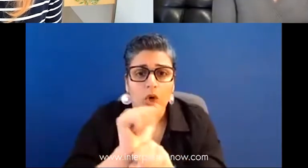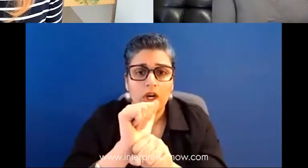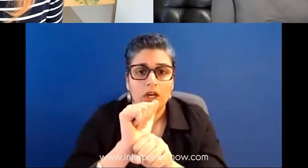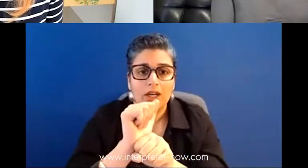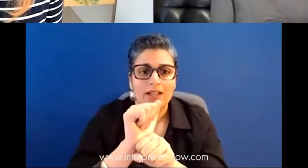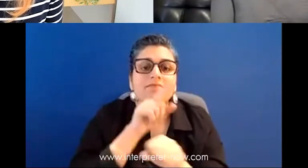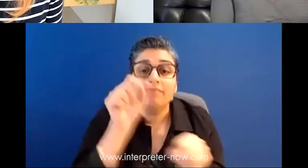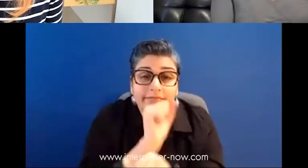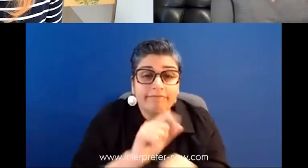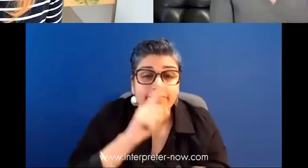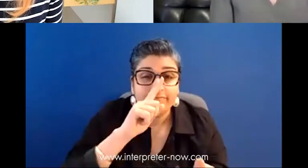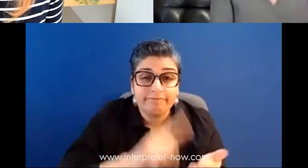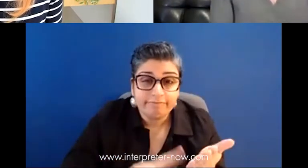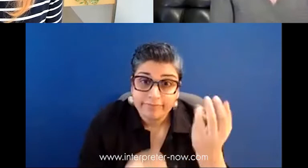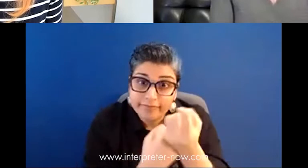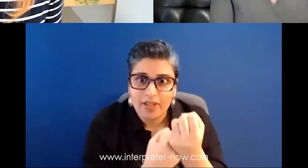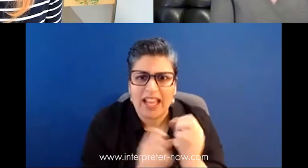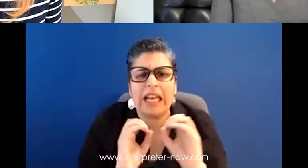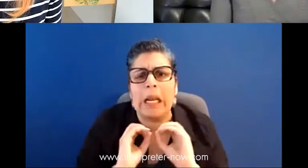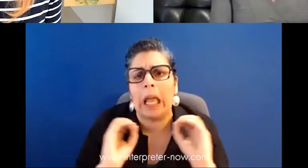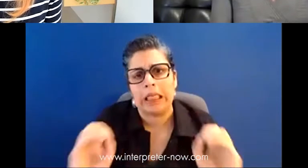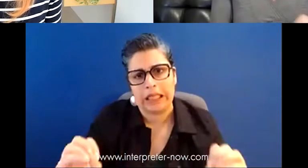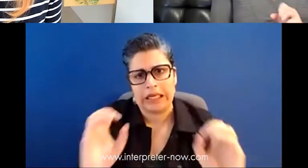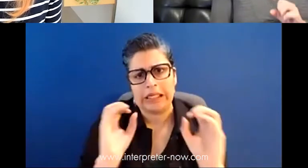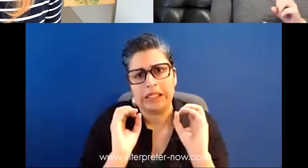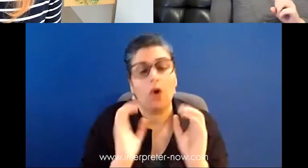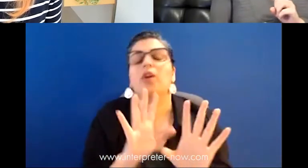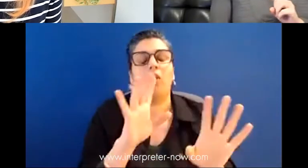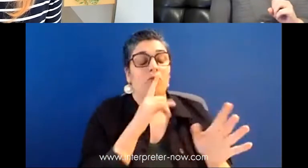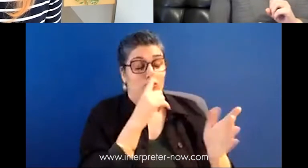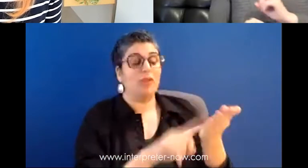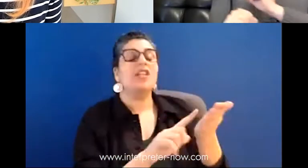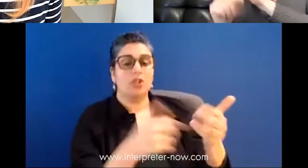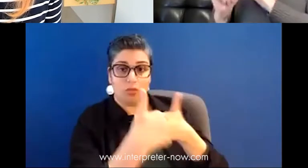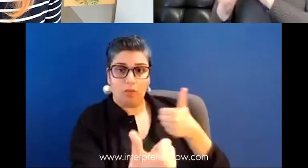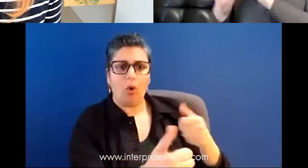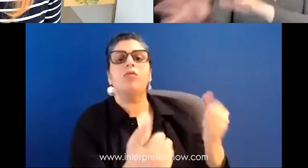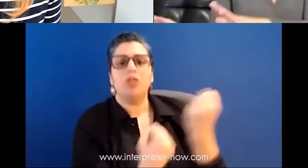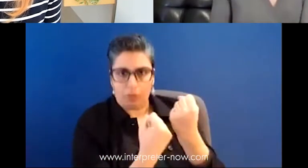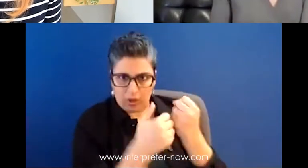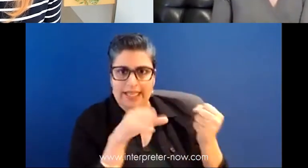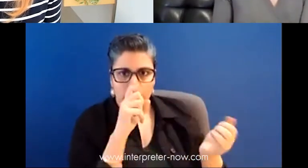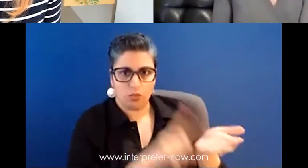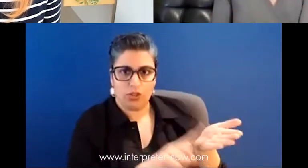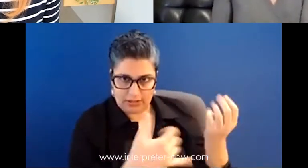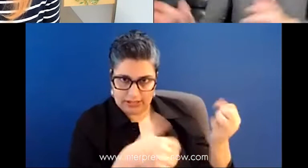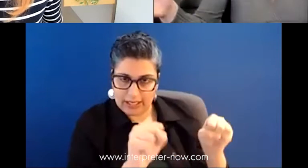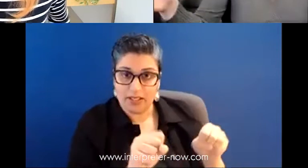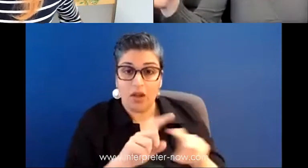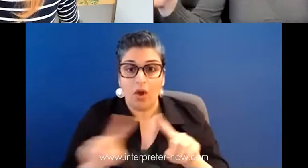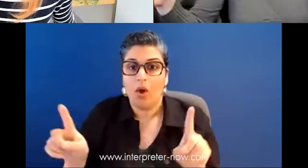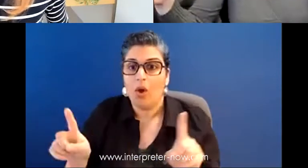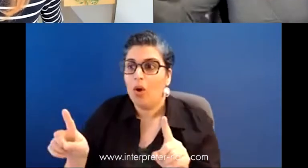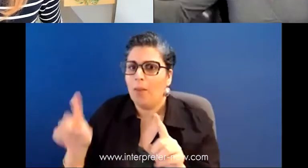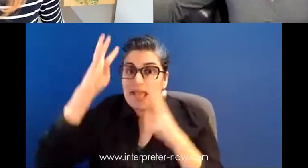research. But inclusion, nothing. Innovation, it was like the story was you cannot innovate. You can't do it,